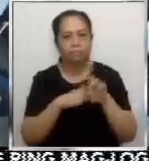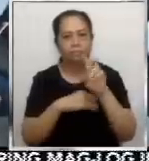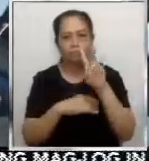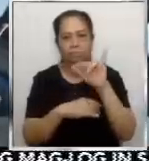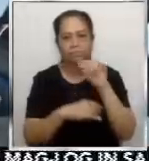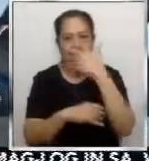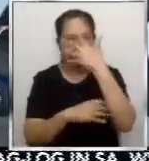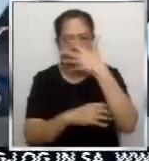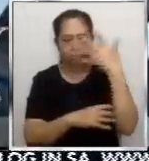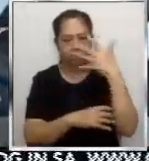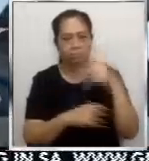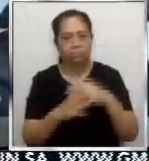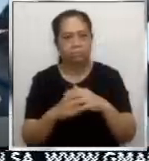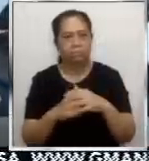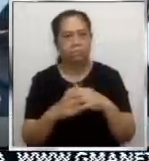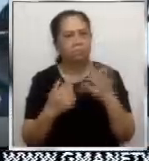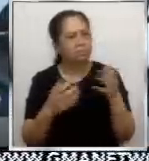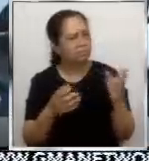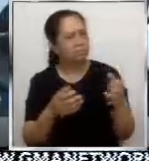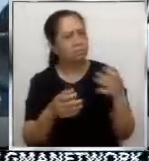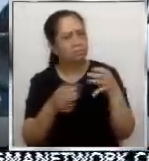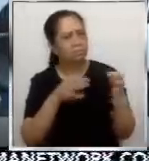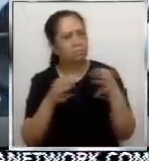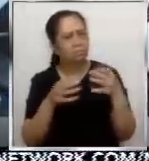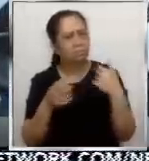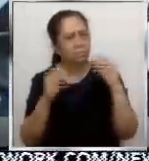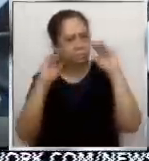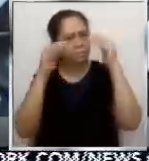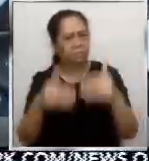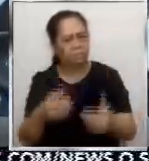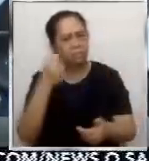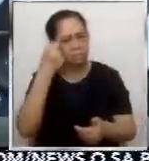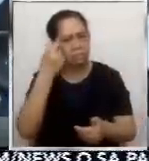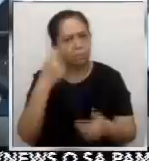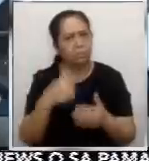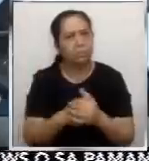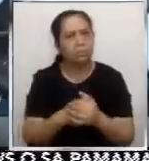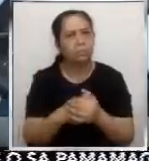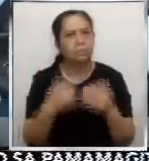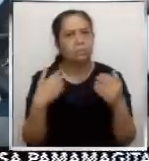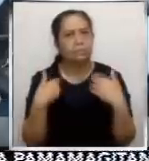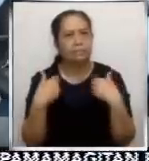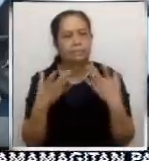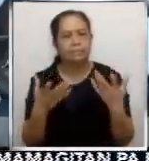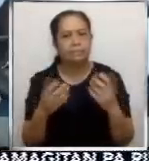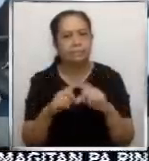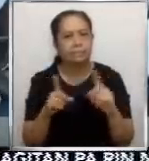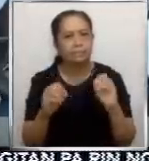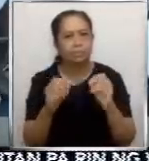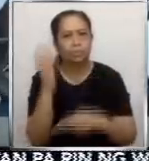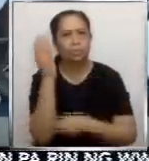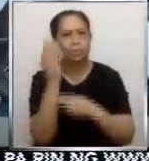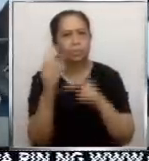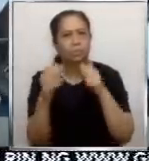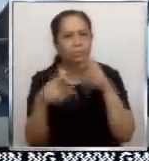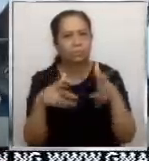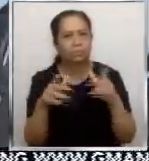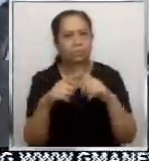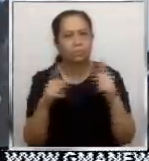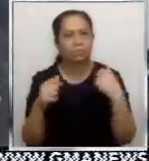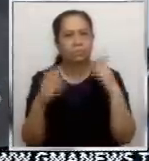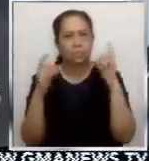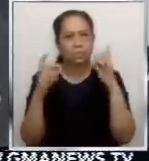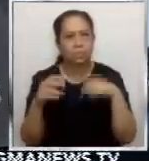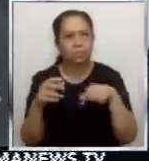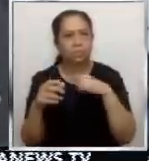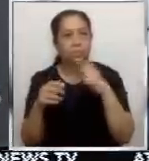been explained that the country is on the lockdown and that there is no hotels available and I will be a public charge if I go inside.